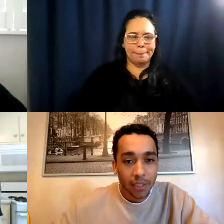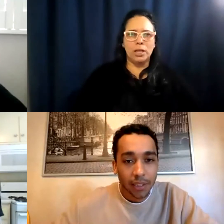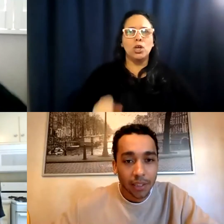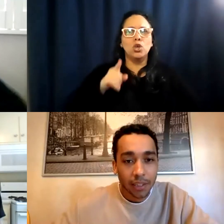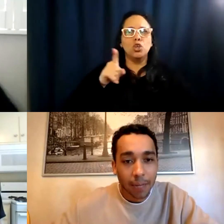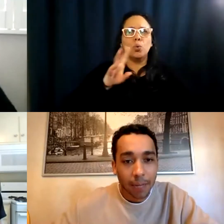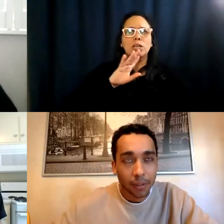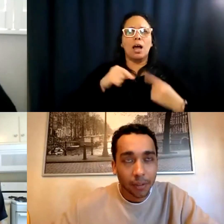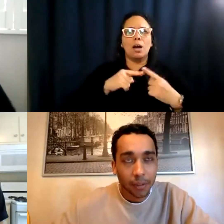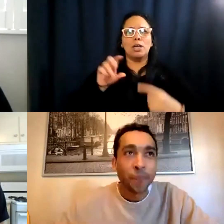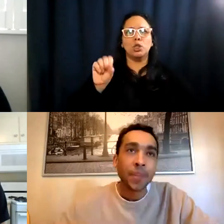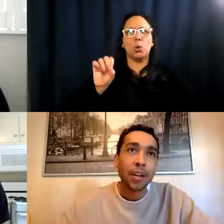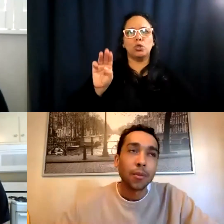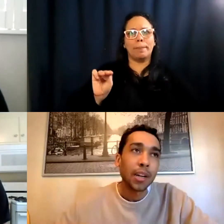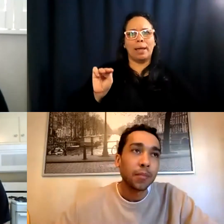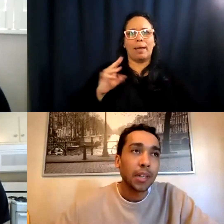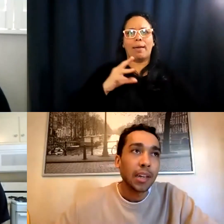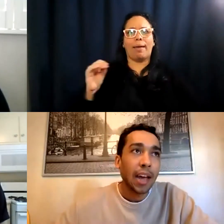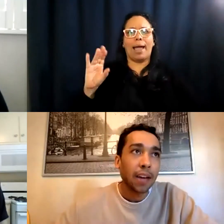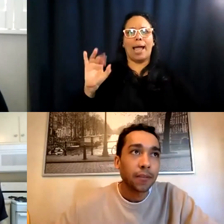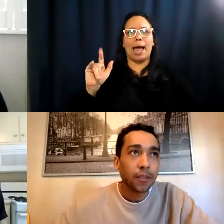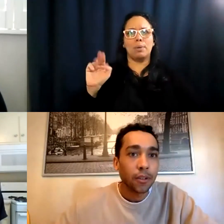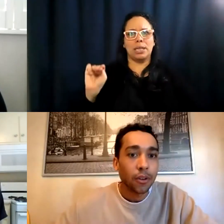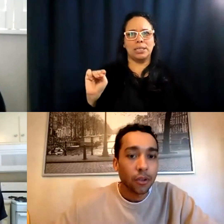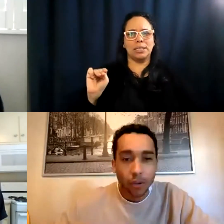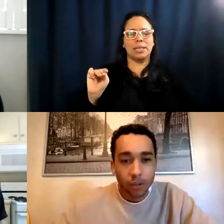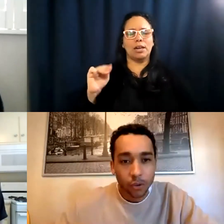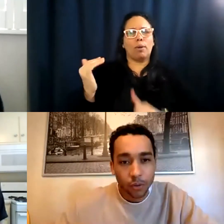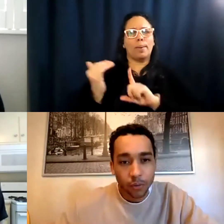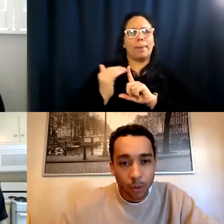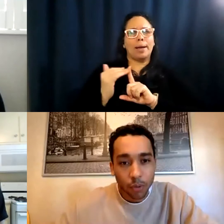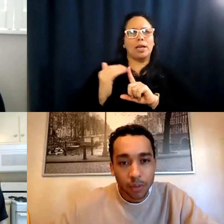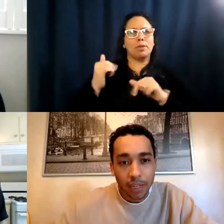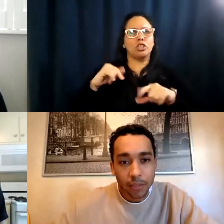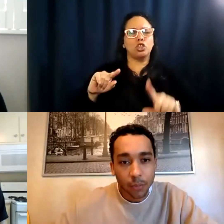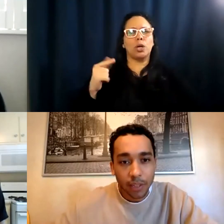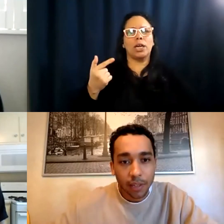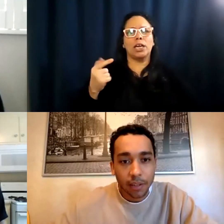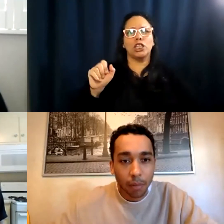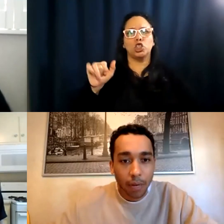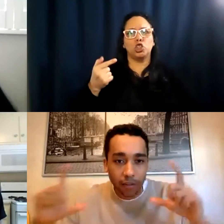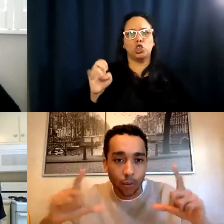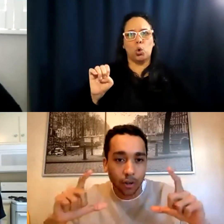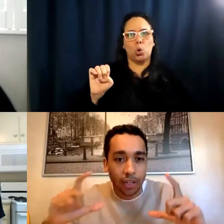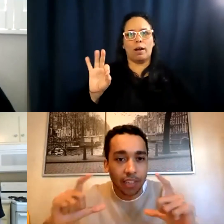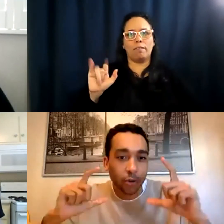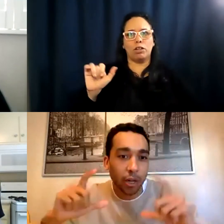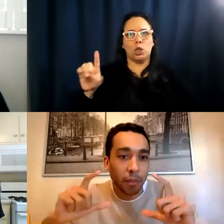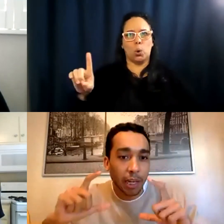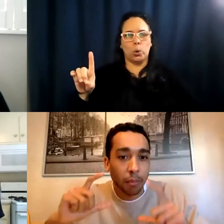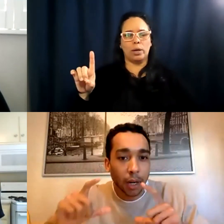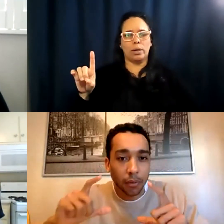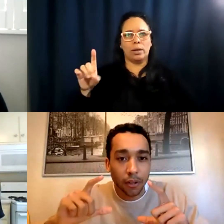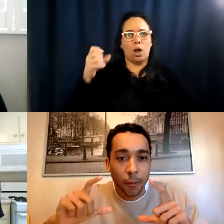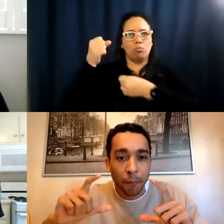media and capitalism, it reminded me after or during the George Floyd protest when the Black Square on Instagram